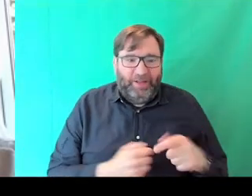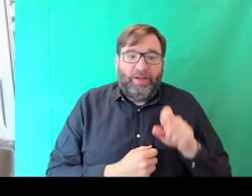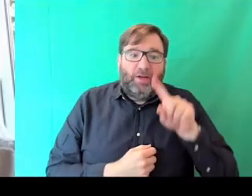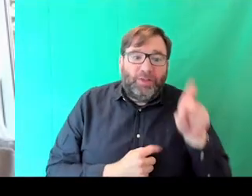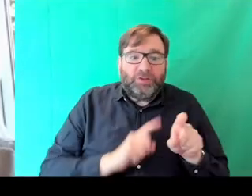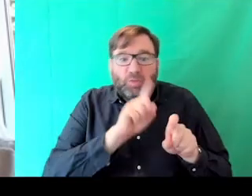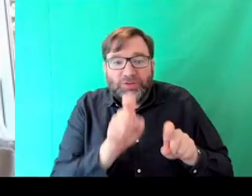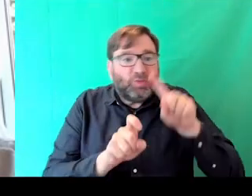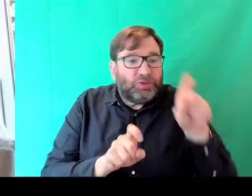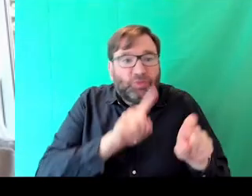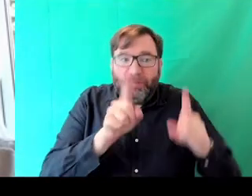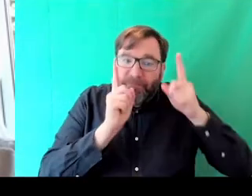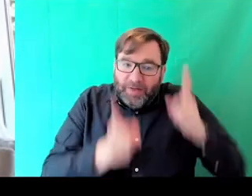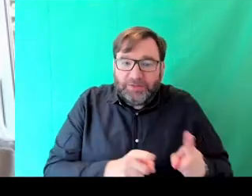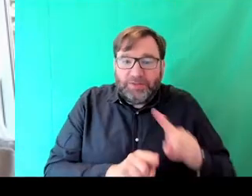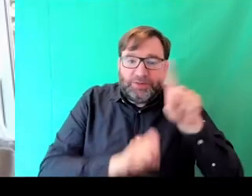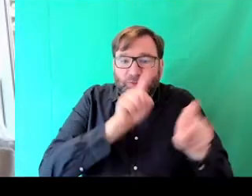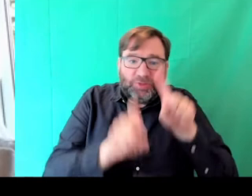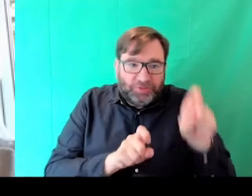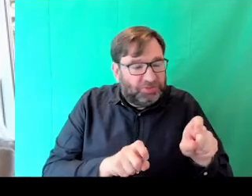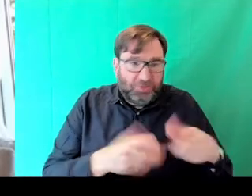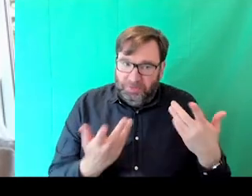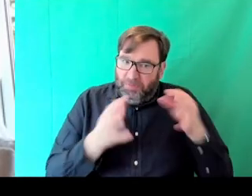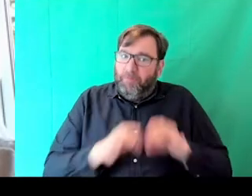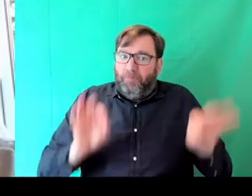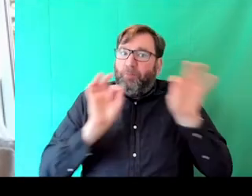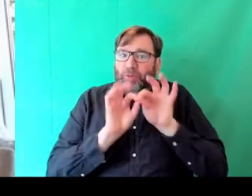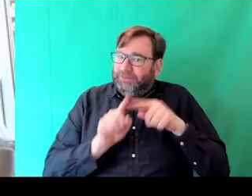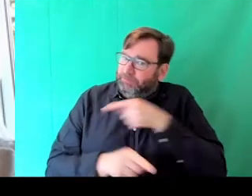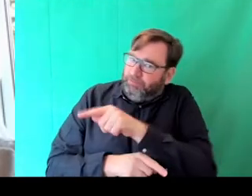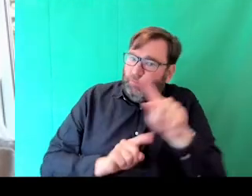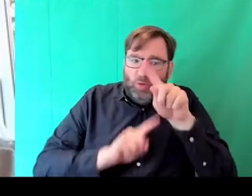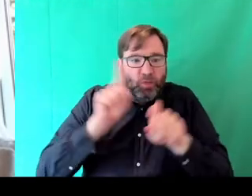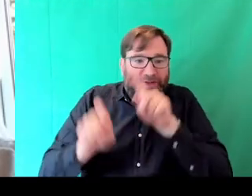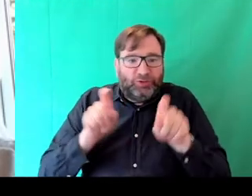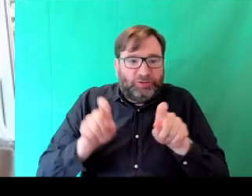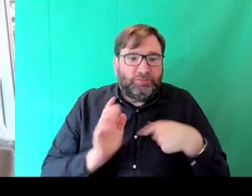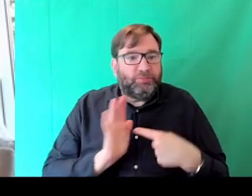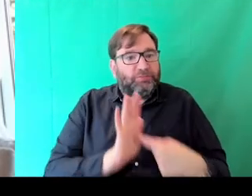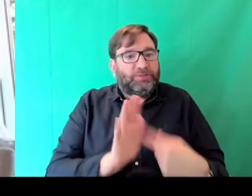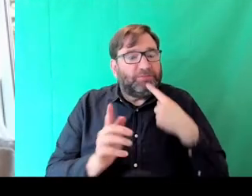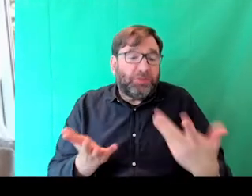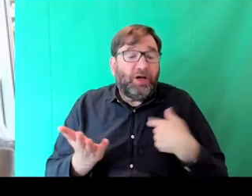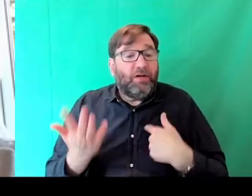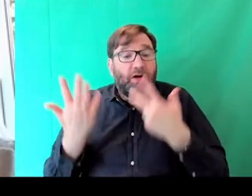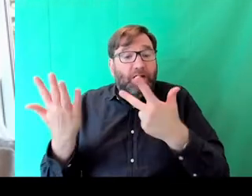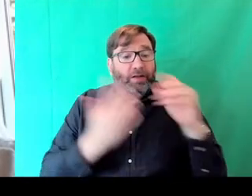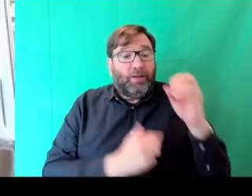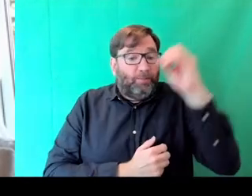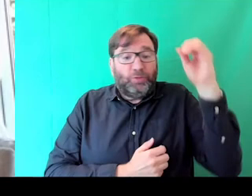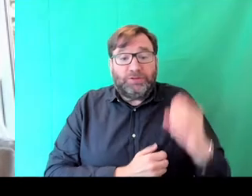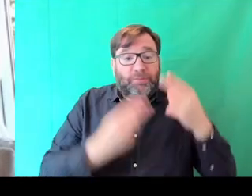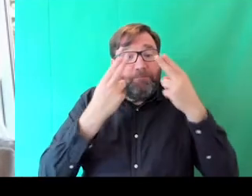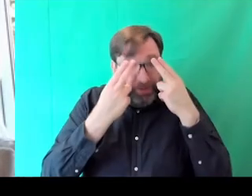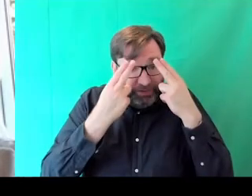vision loss. And when I go into a meeting room, I can't sit at your normal chair and see a presentation across the room.